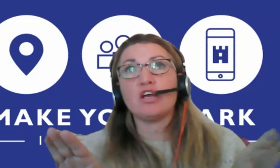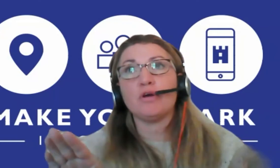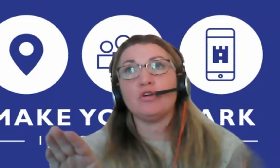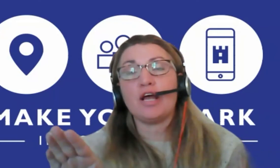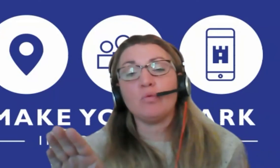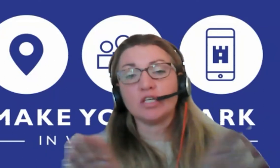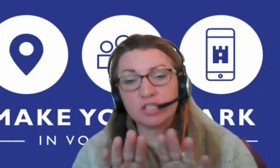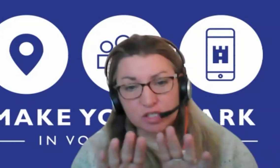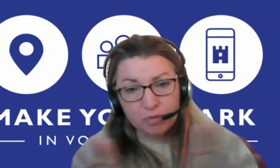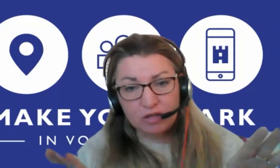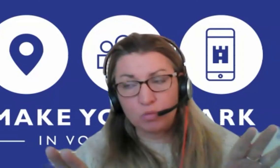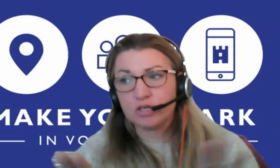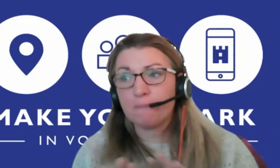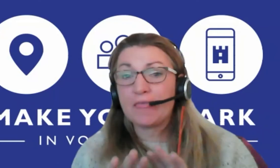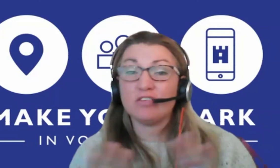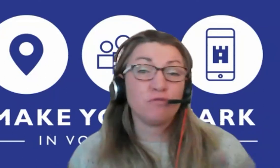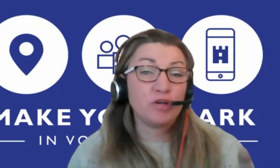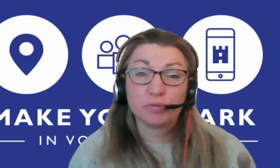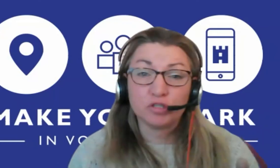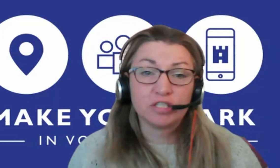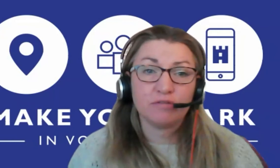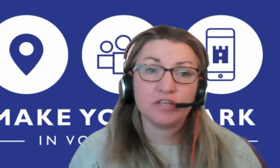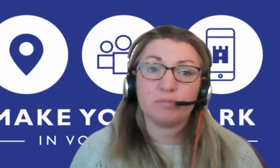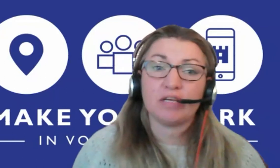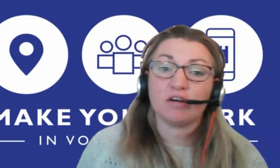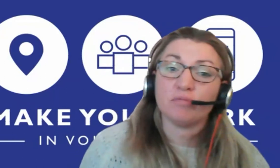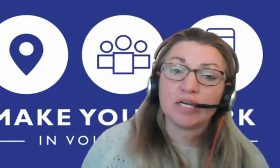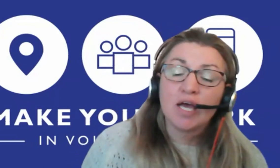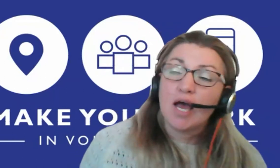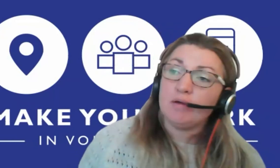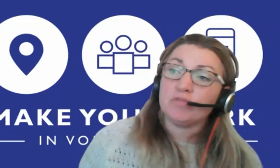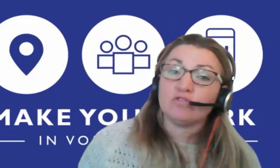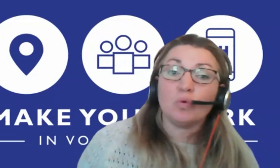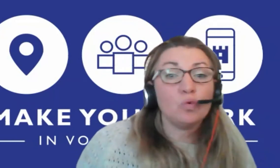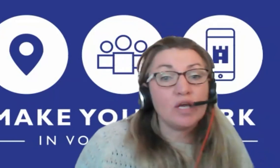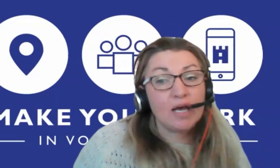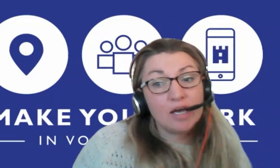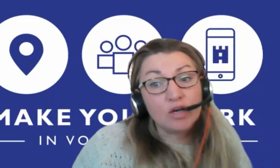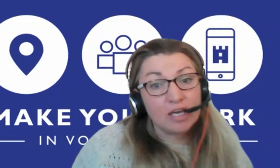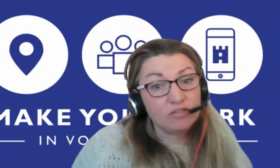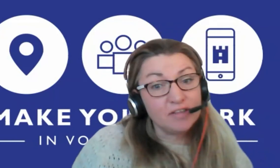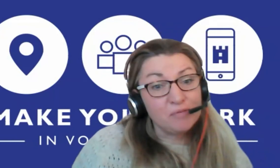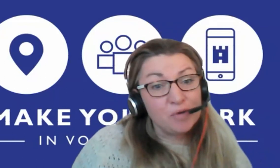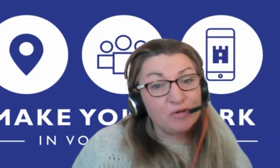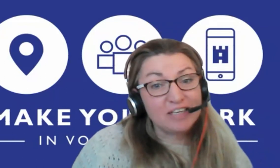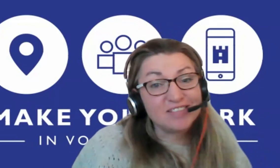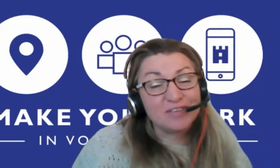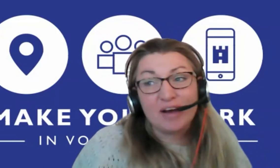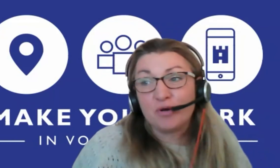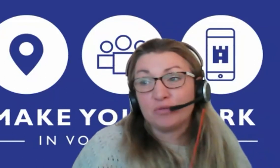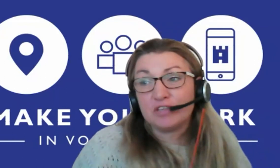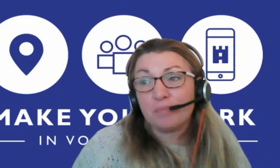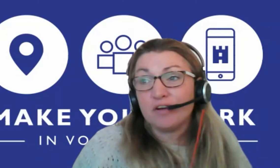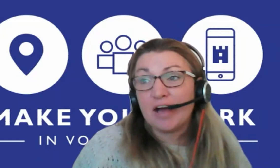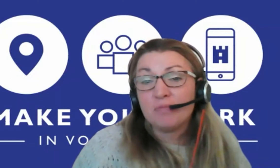So thinking about your networks, spreading the word, and it's a free opportunity funded by the government. Yes. Be great to